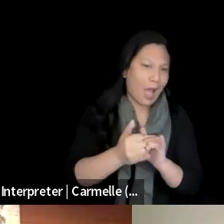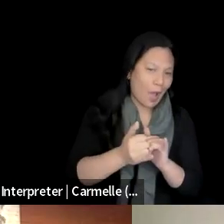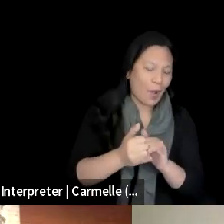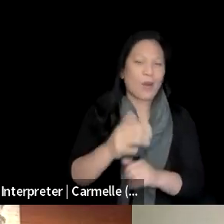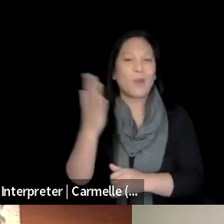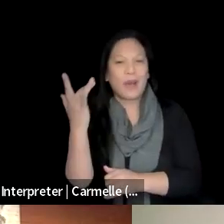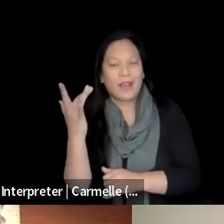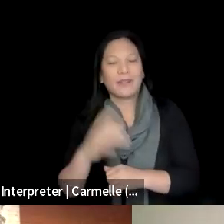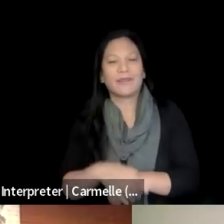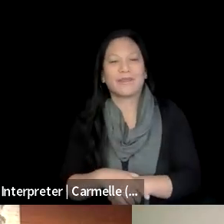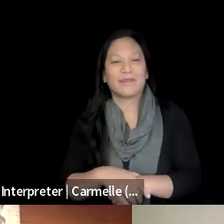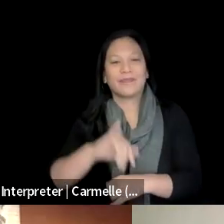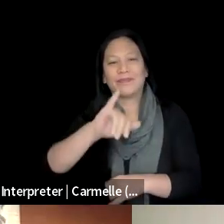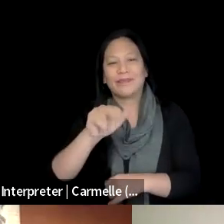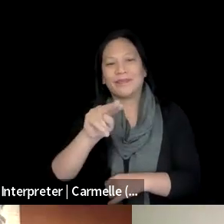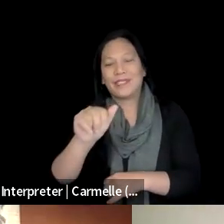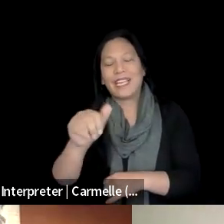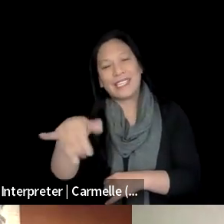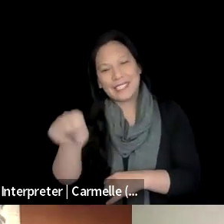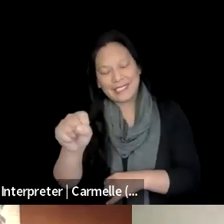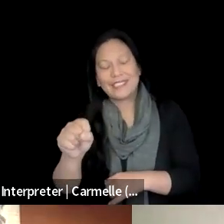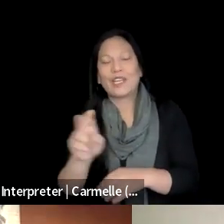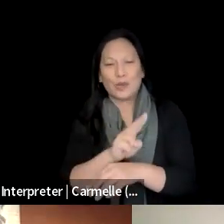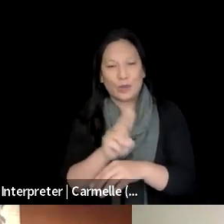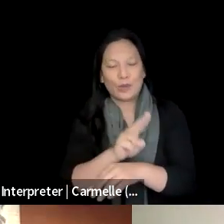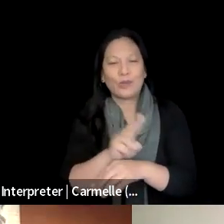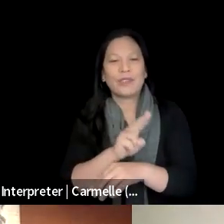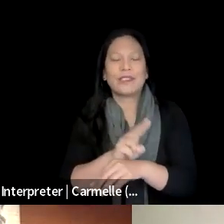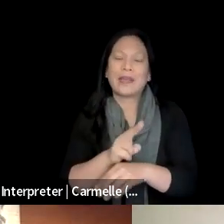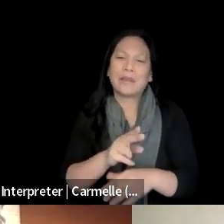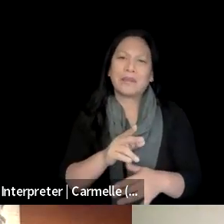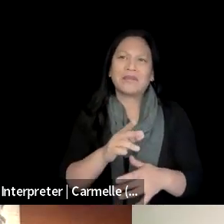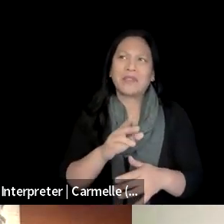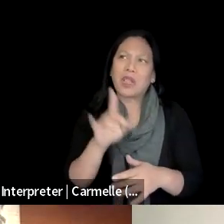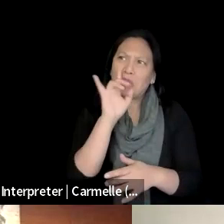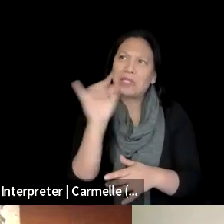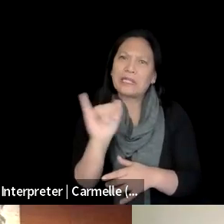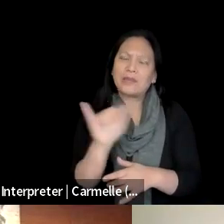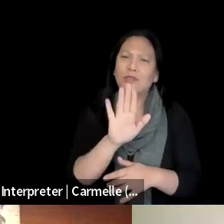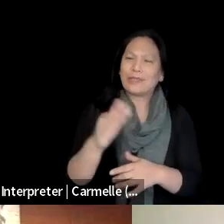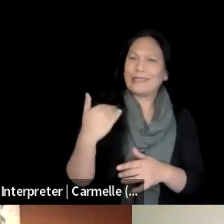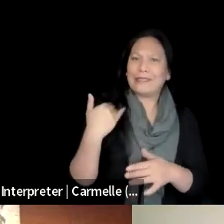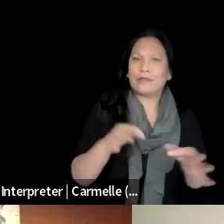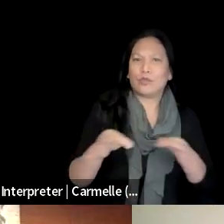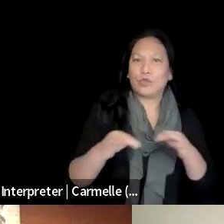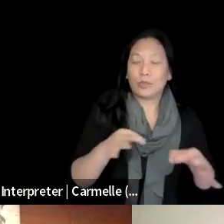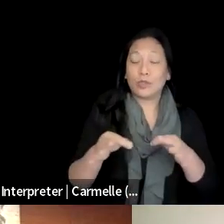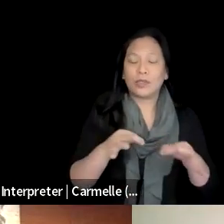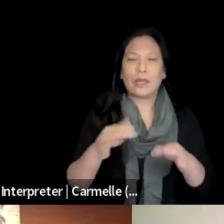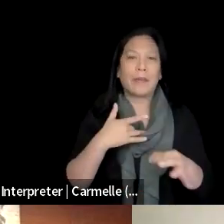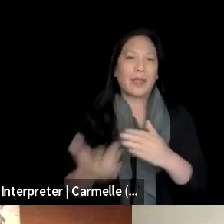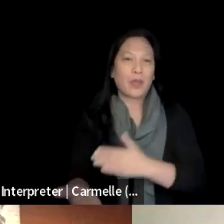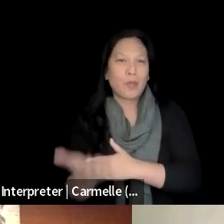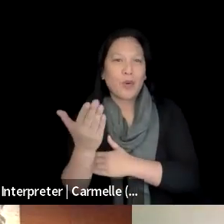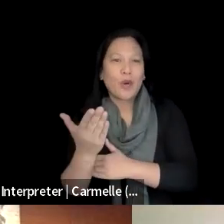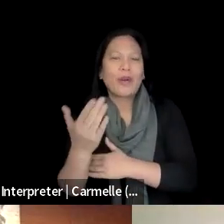room agreements, and often in a way that you described, like often the theater sort of has a format in the morning where there's like